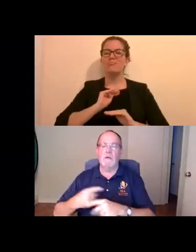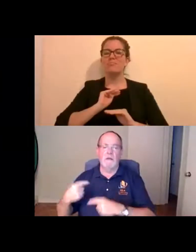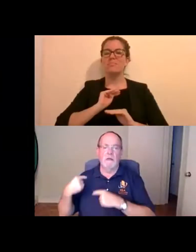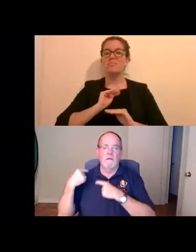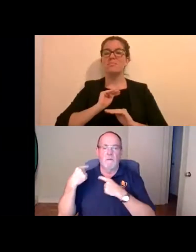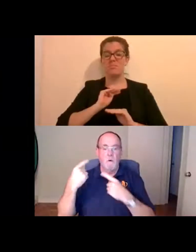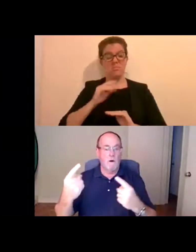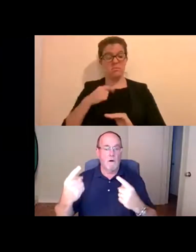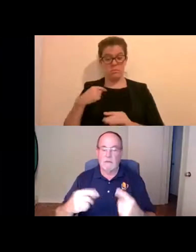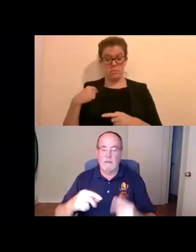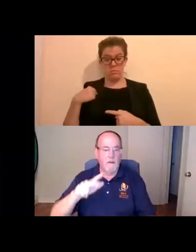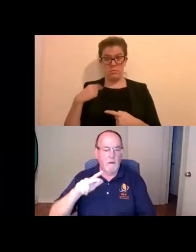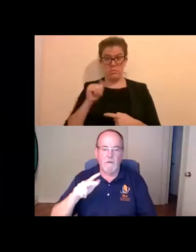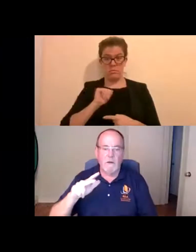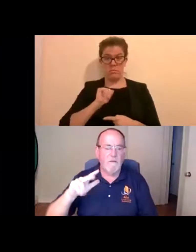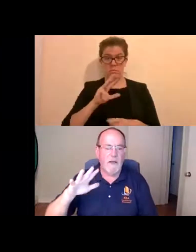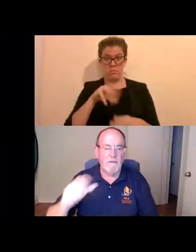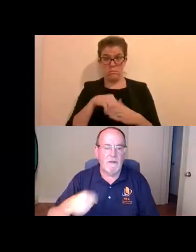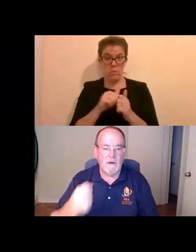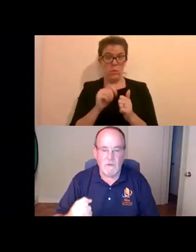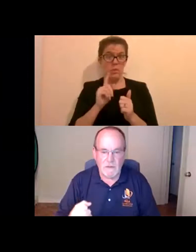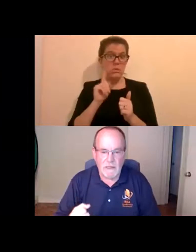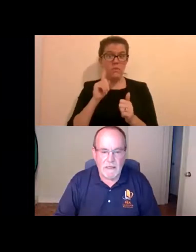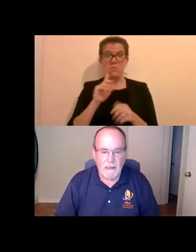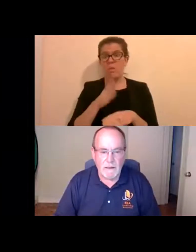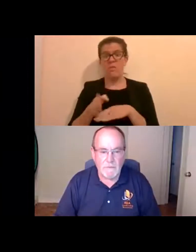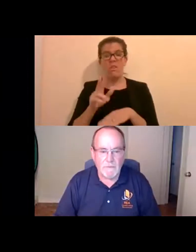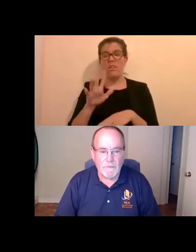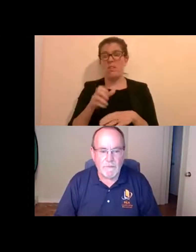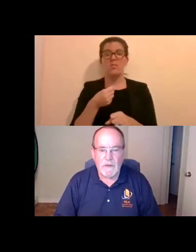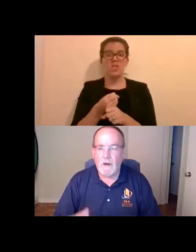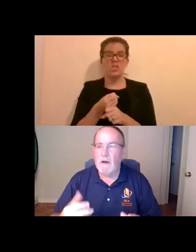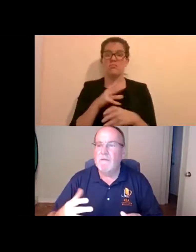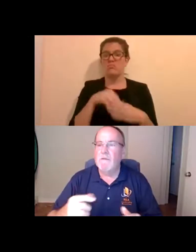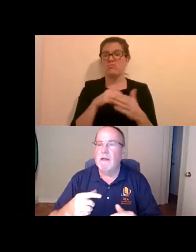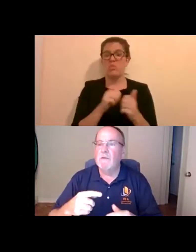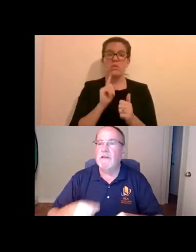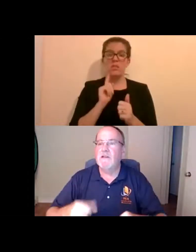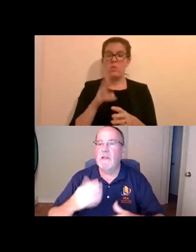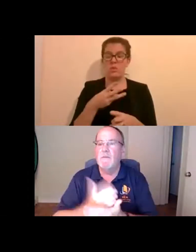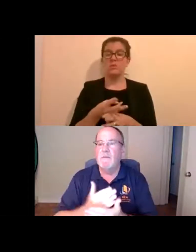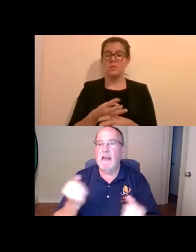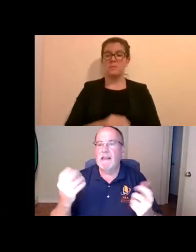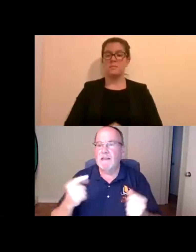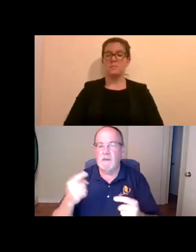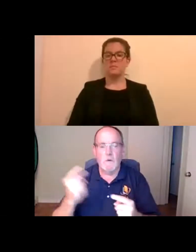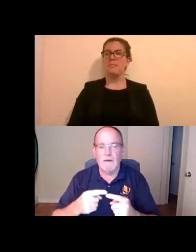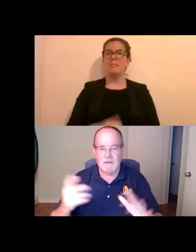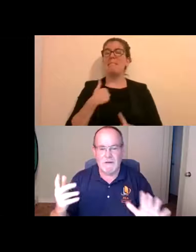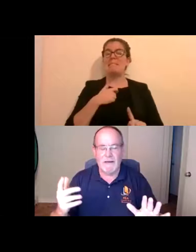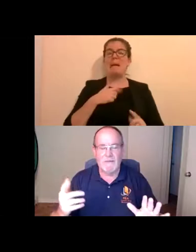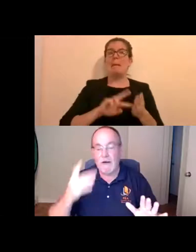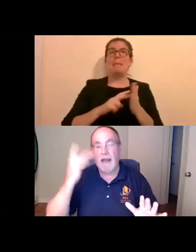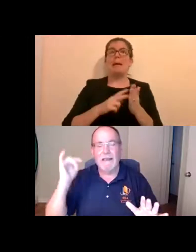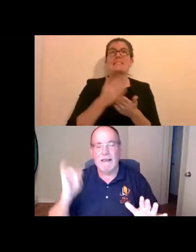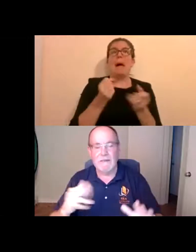world for over 35 years. Um, oh, I was going to stop signing at this point, so